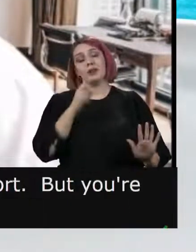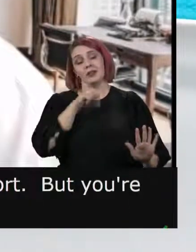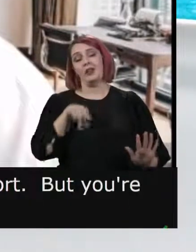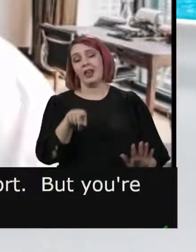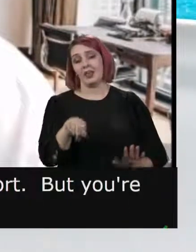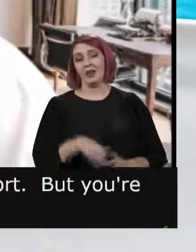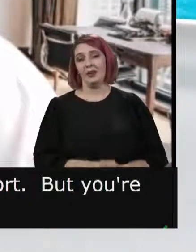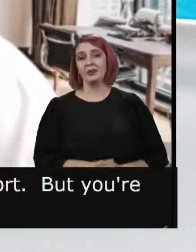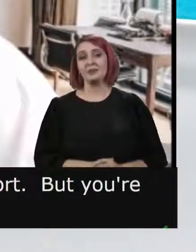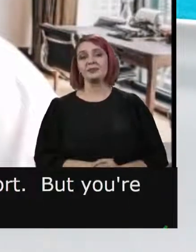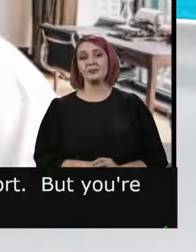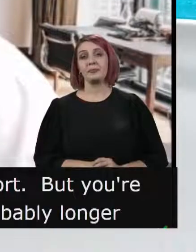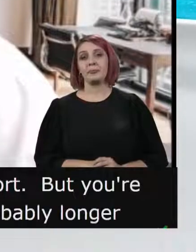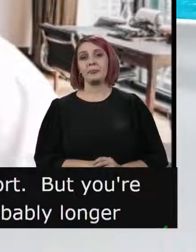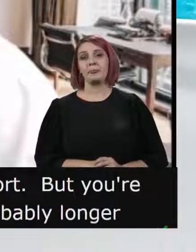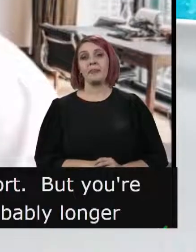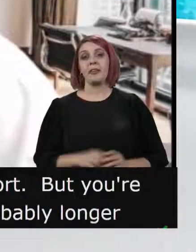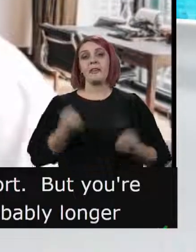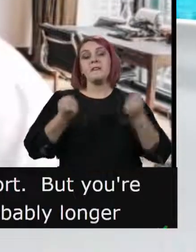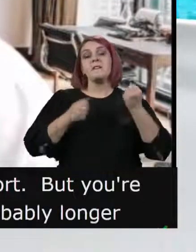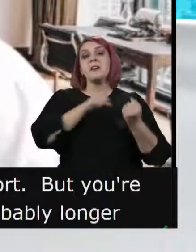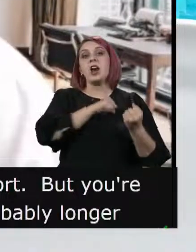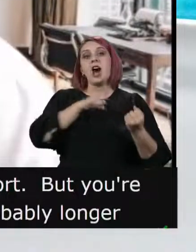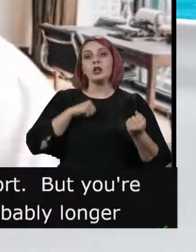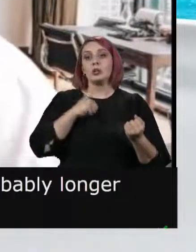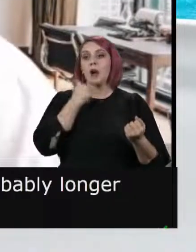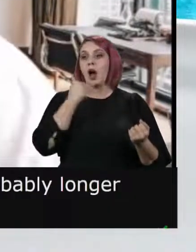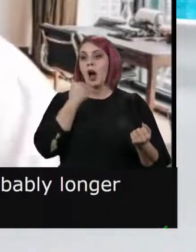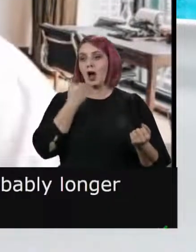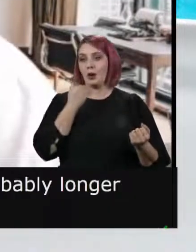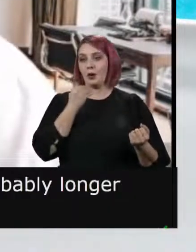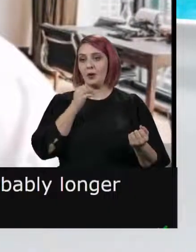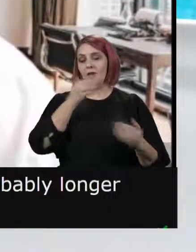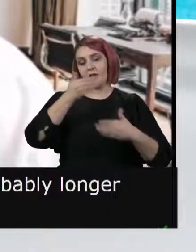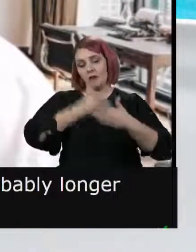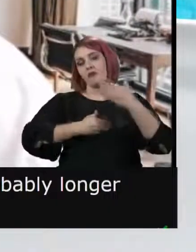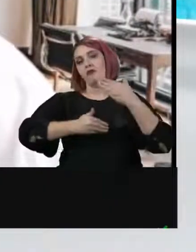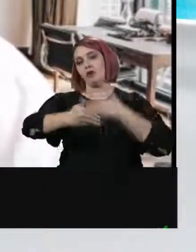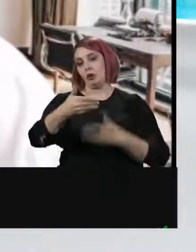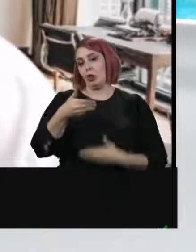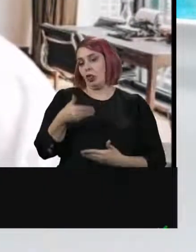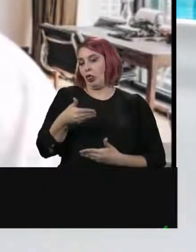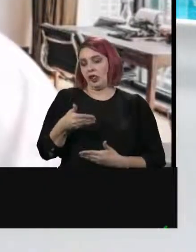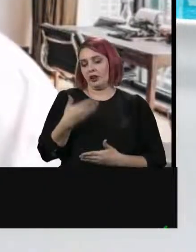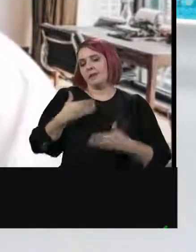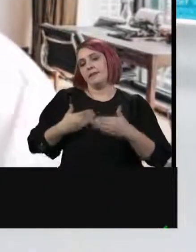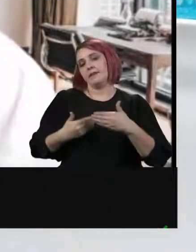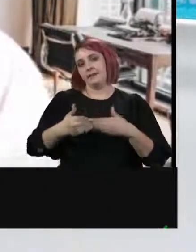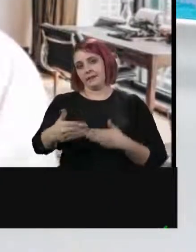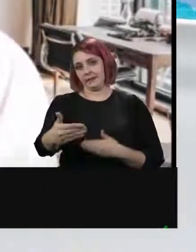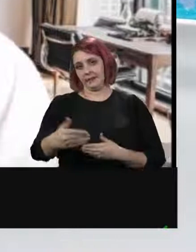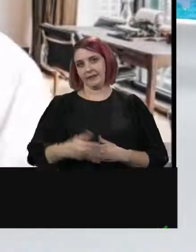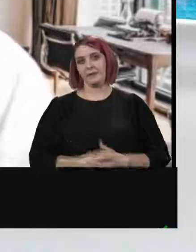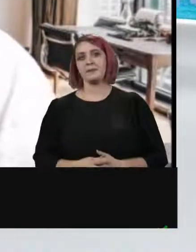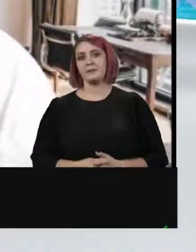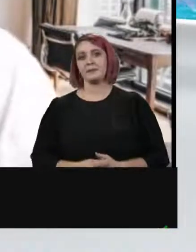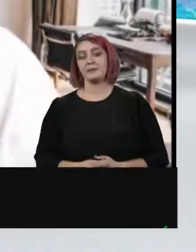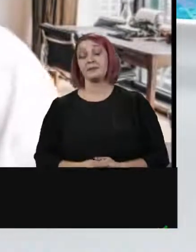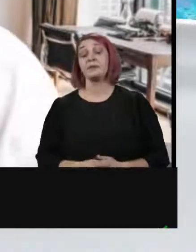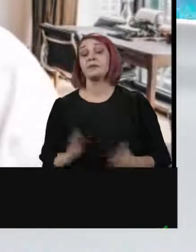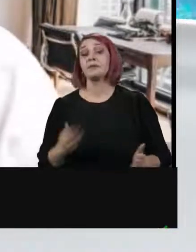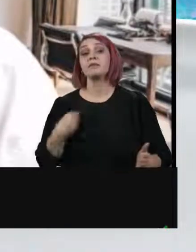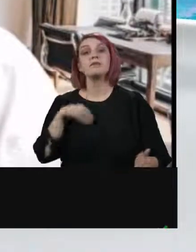term. But as I say, things like the assistive buddy for me would have felt like science fiction 2 years